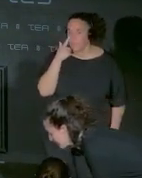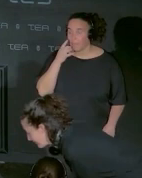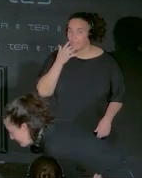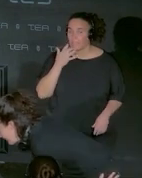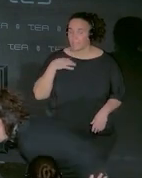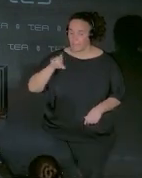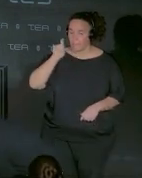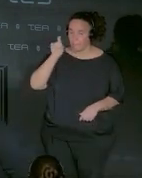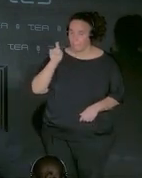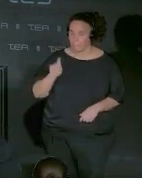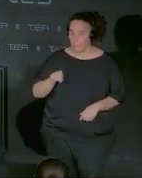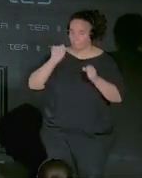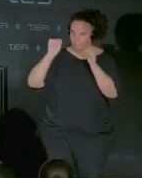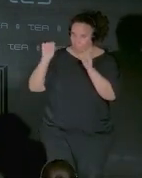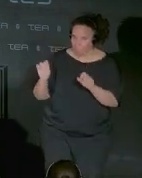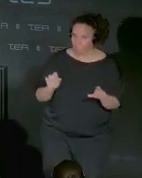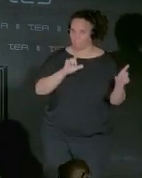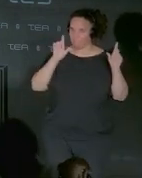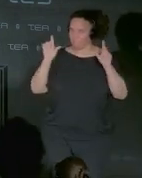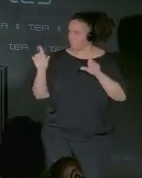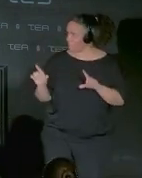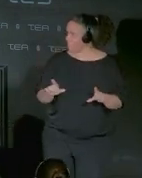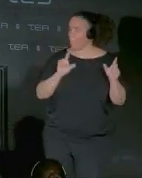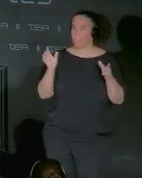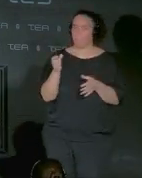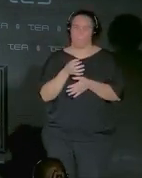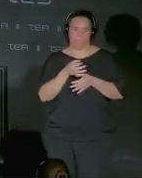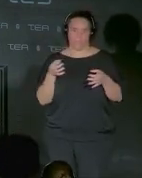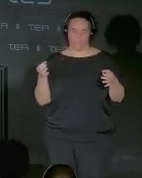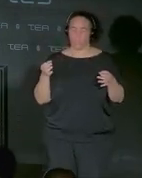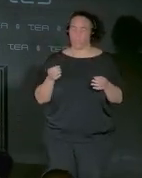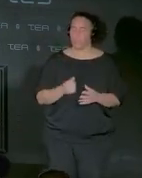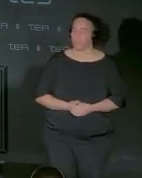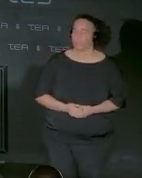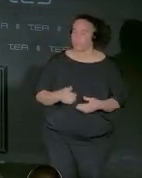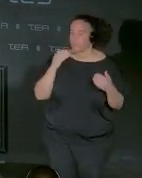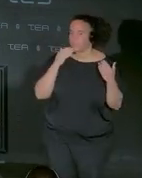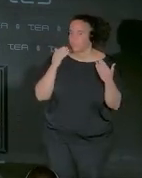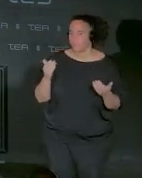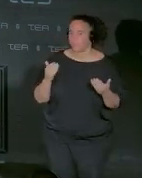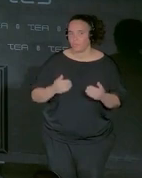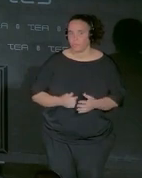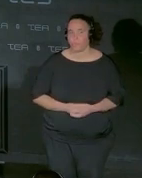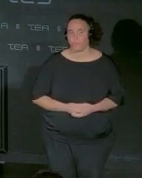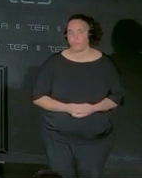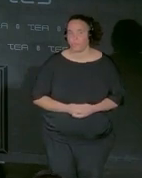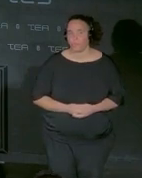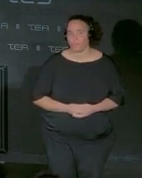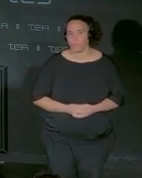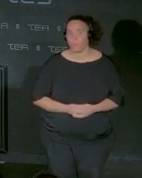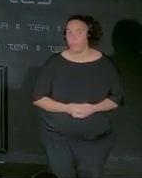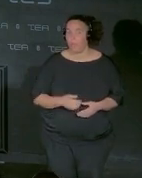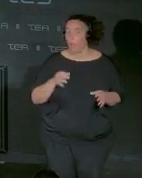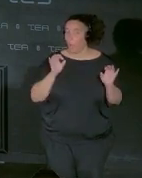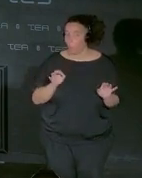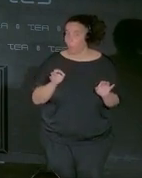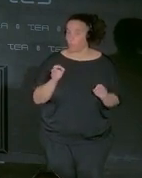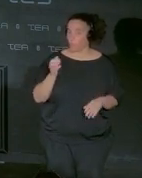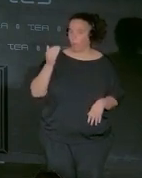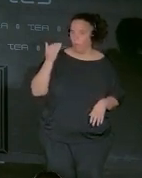Okay, it's working. Thank you. I think one of the things that has been mentioned yesterday as well, and it's really important also for a